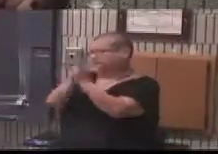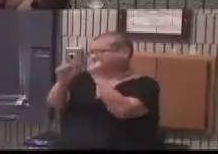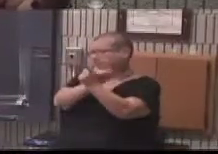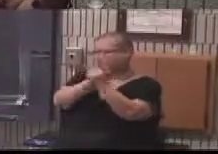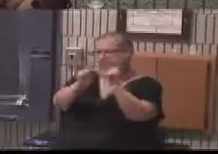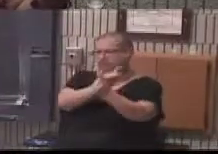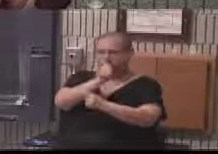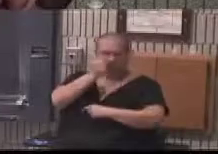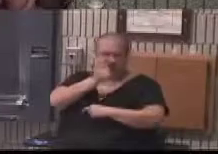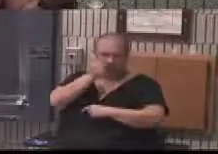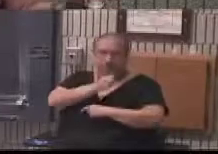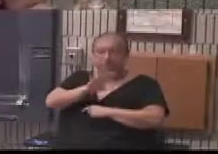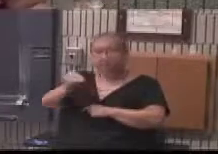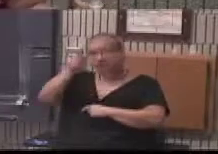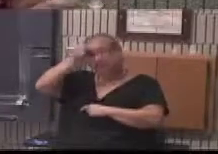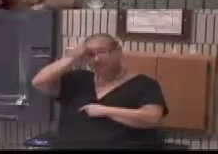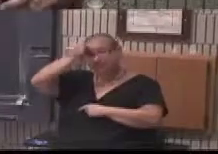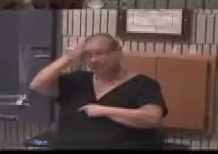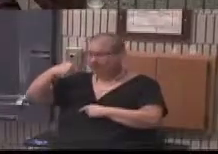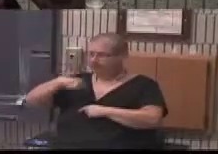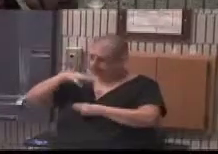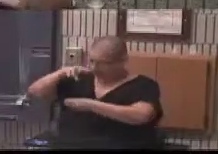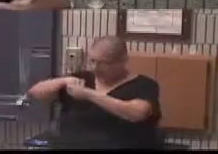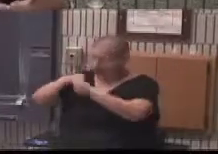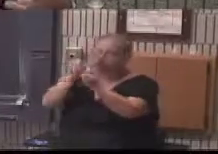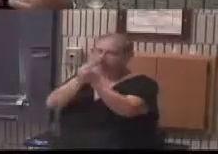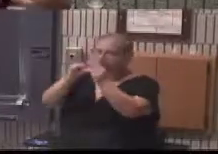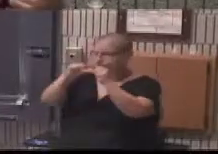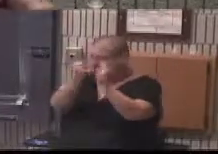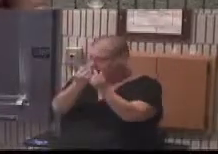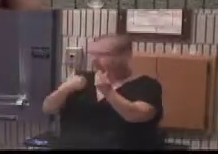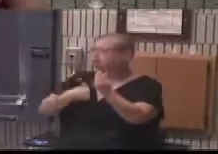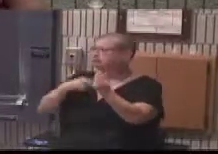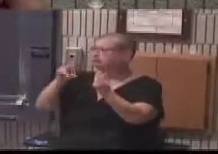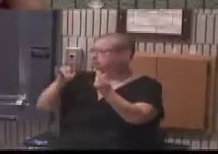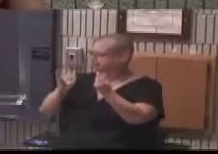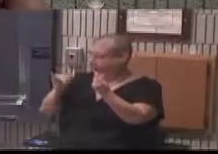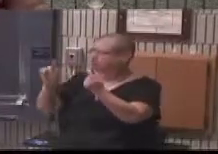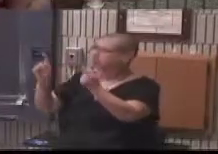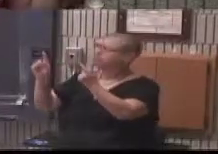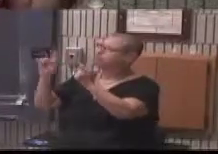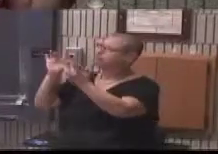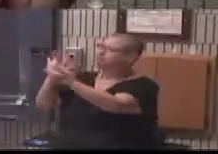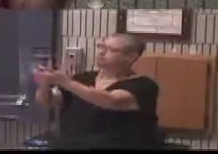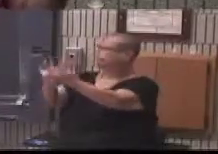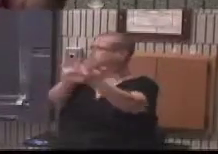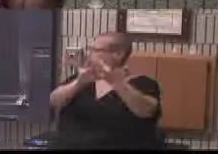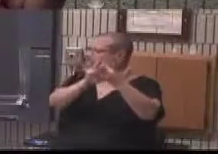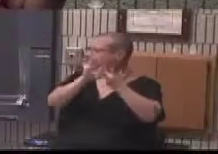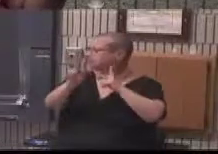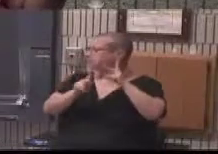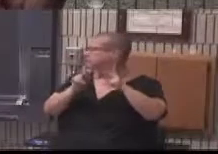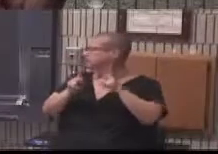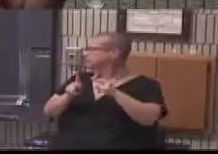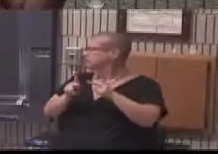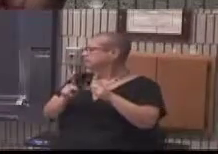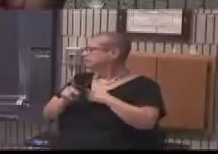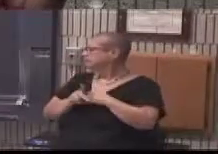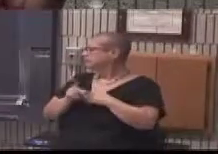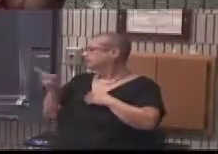have to understand is that I participate in support groups. I reach out. So I don't necessarily... She's on